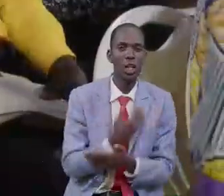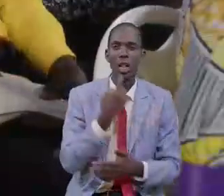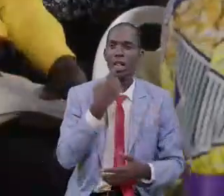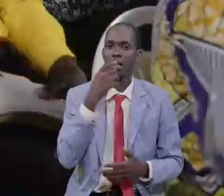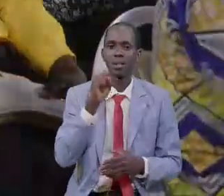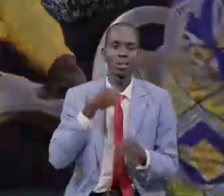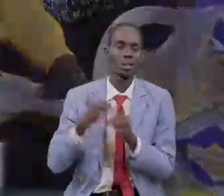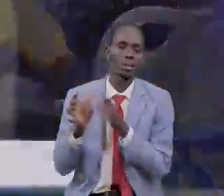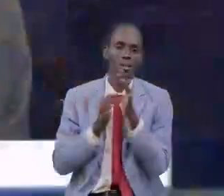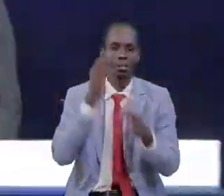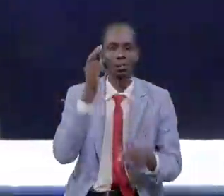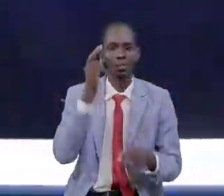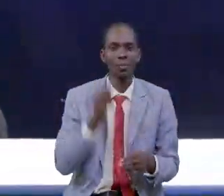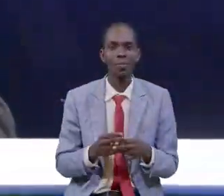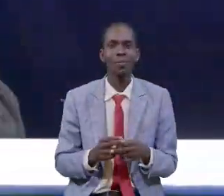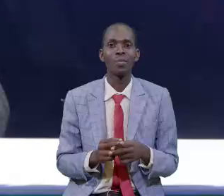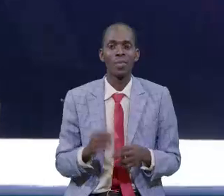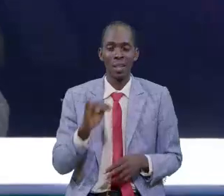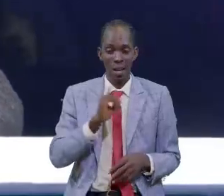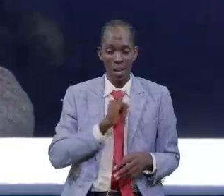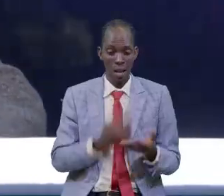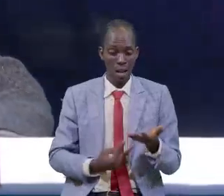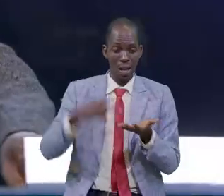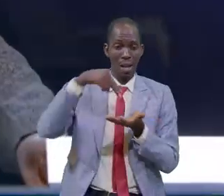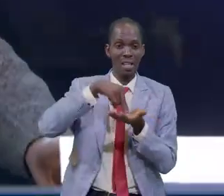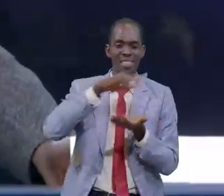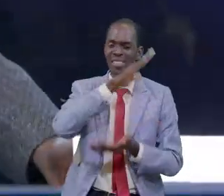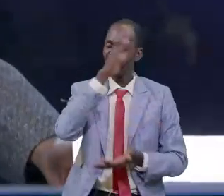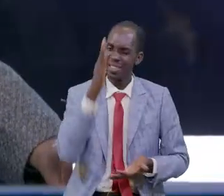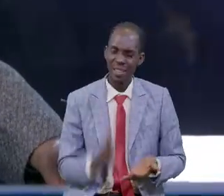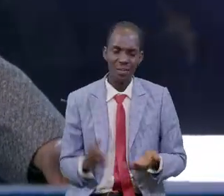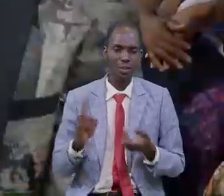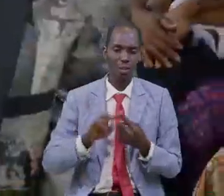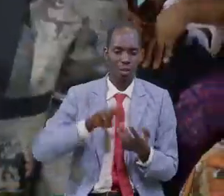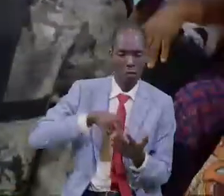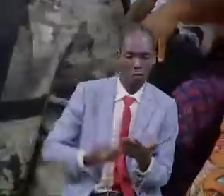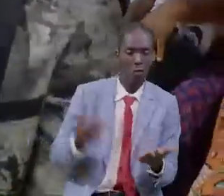I arise never to fall again. That's your new tongue.